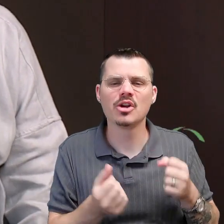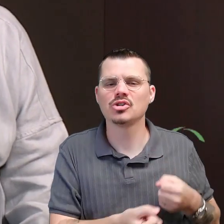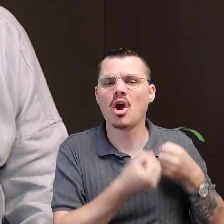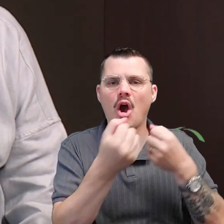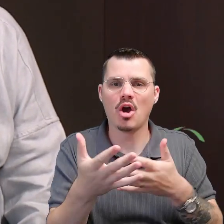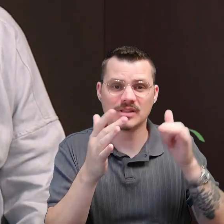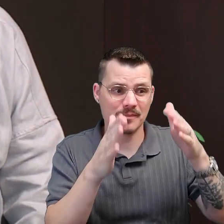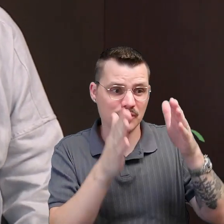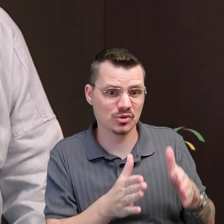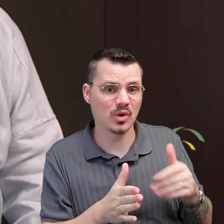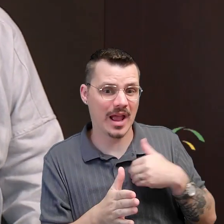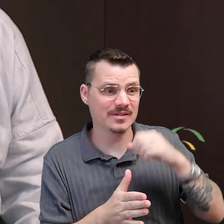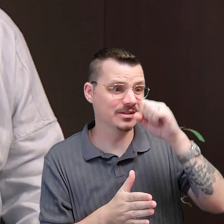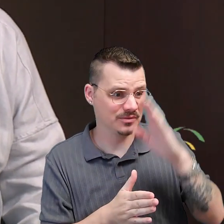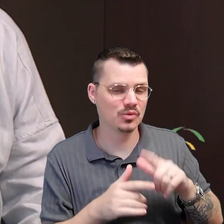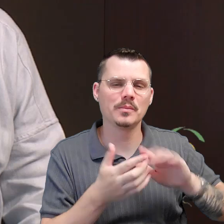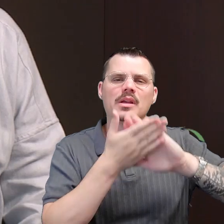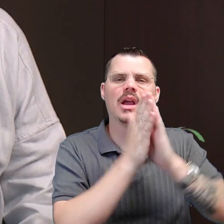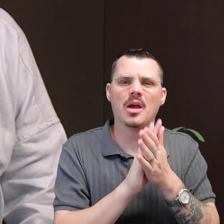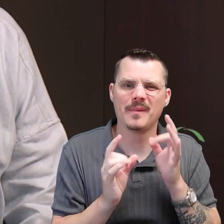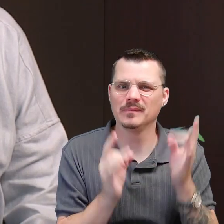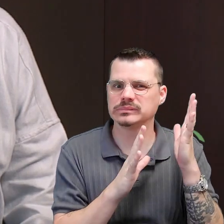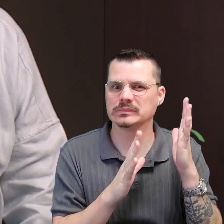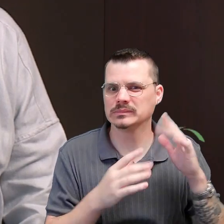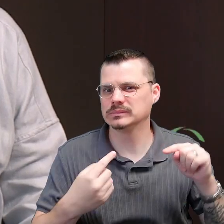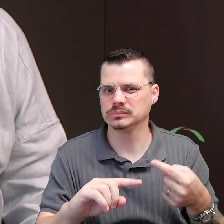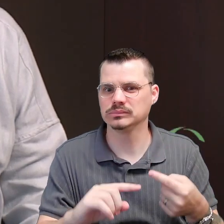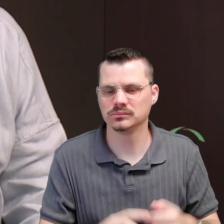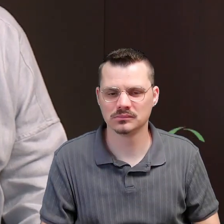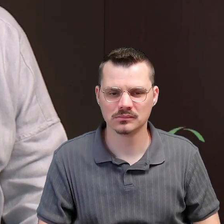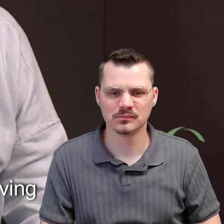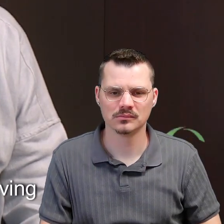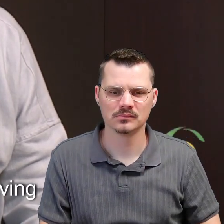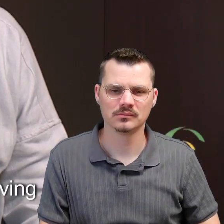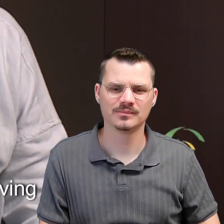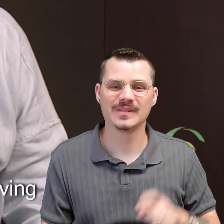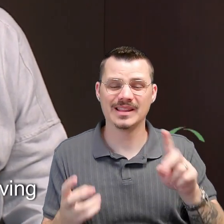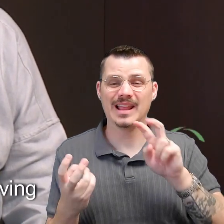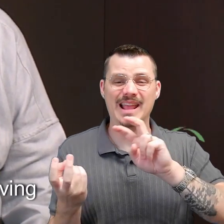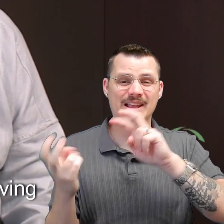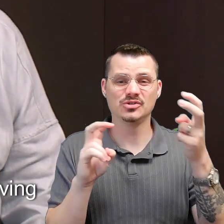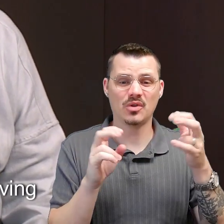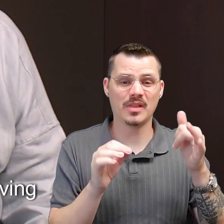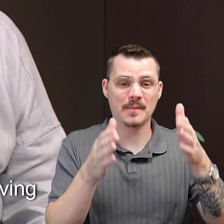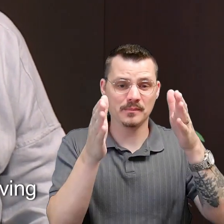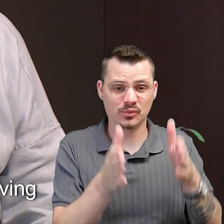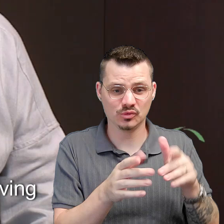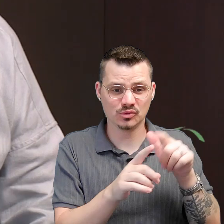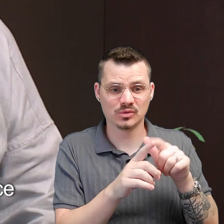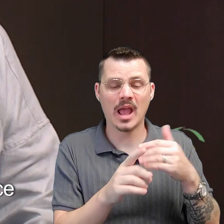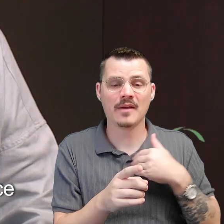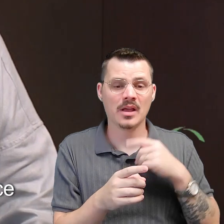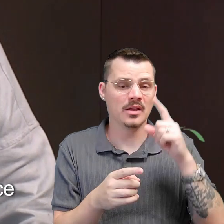that may cause the person with schizophrenia to become violent. The issue of the person